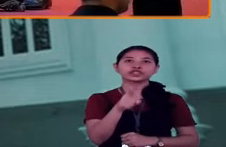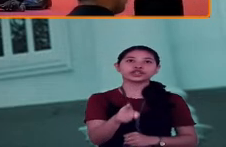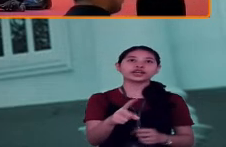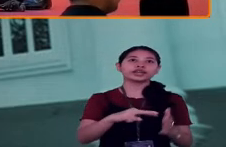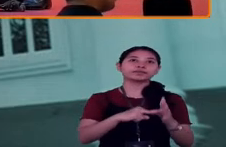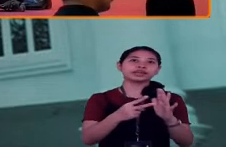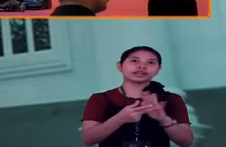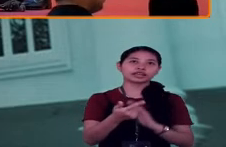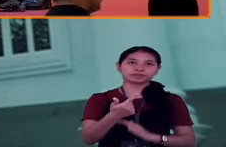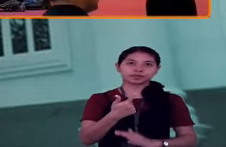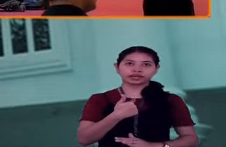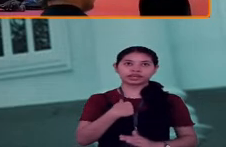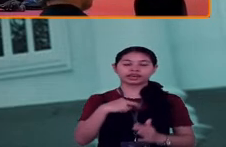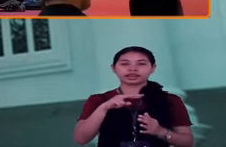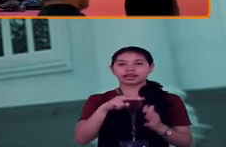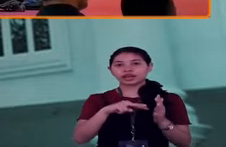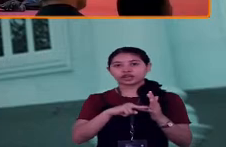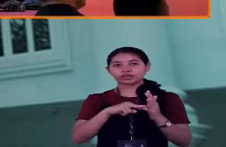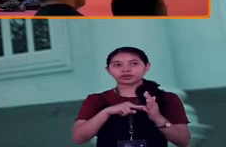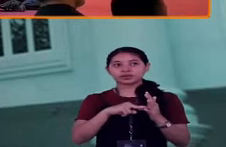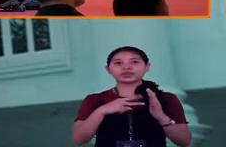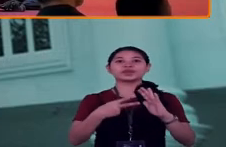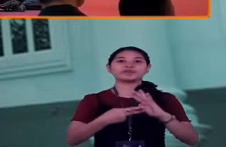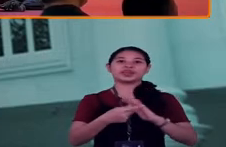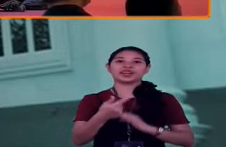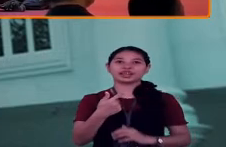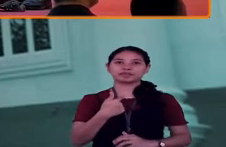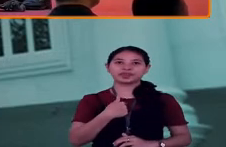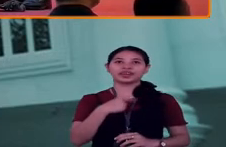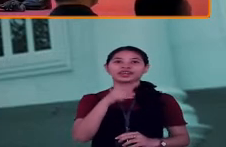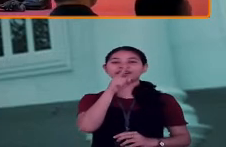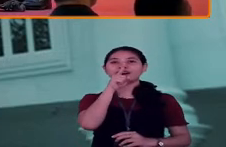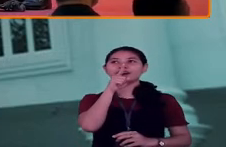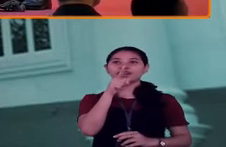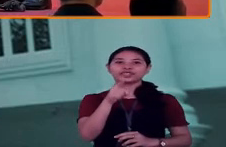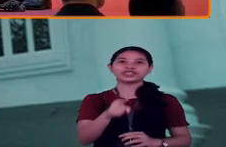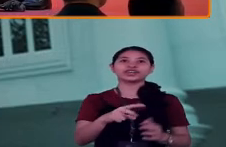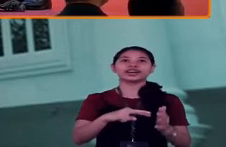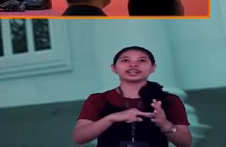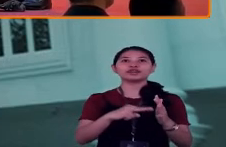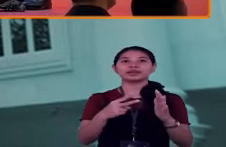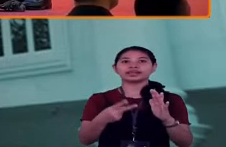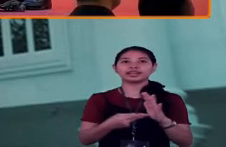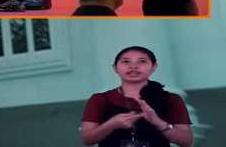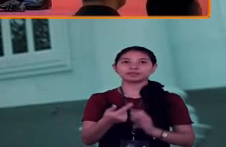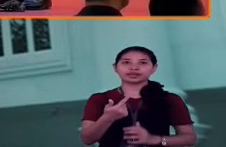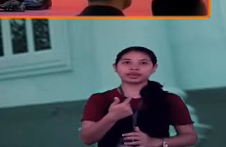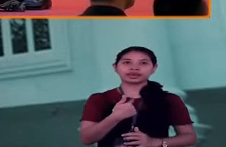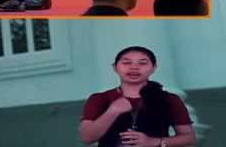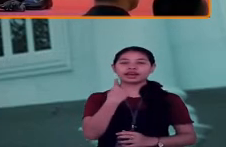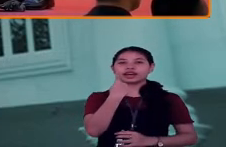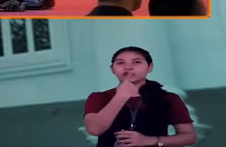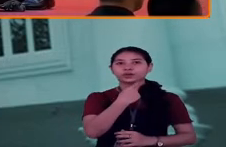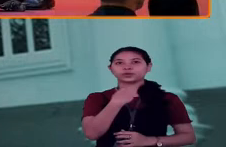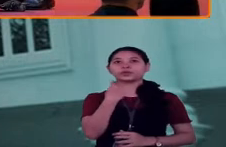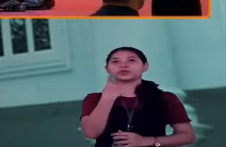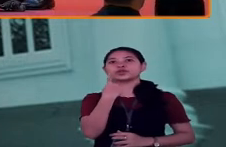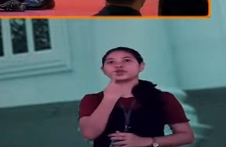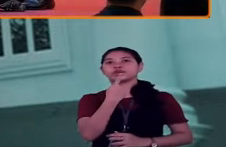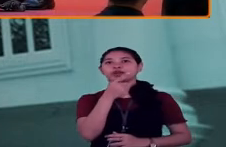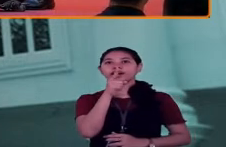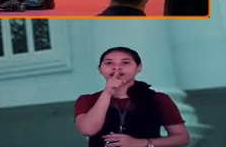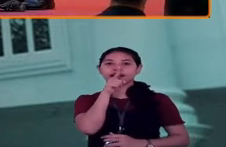Whosoever surely meaneth me, surely meaneth me, oh, surely meaneth me.